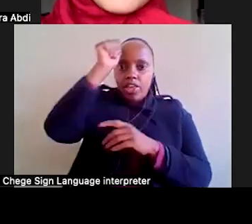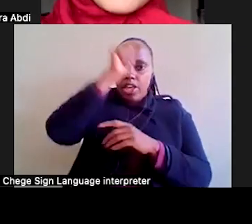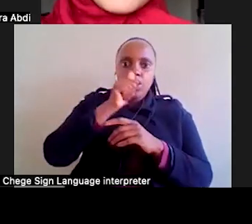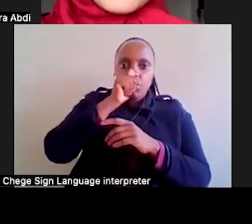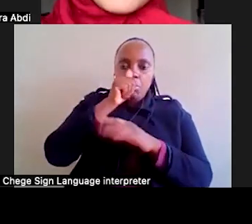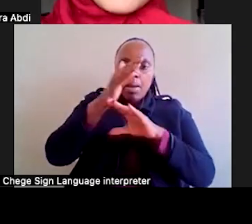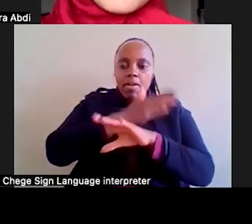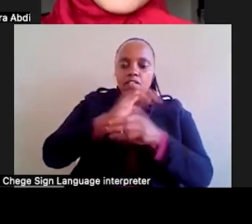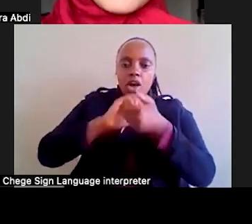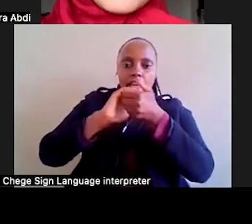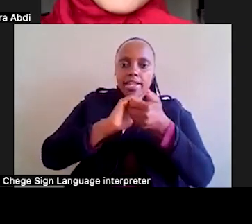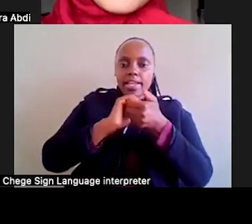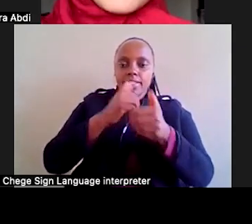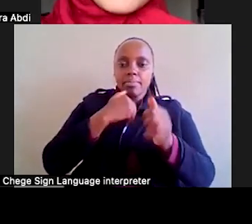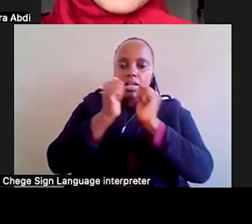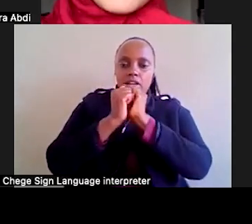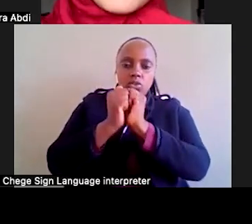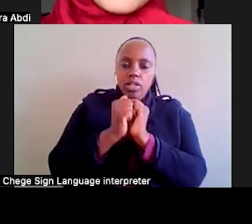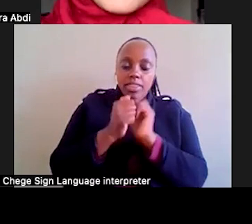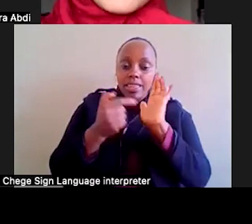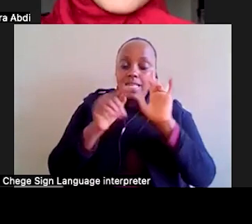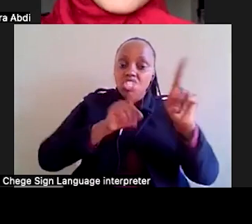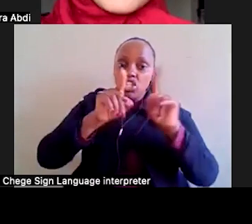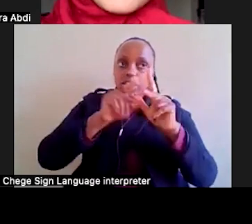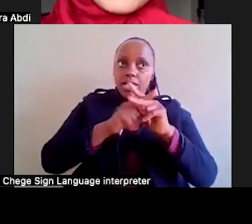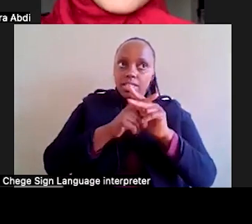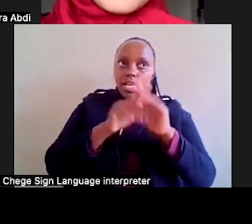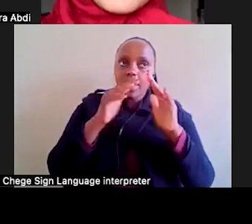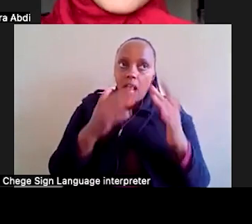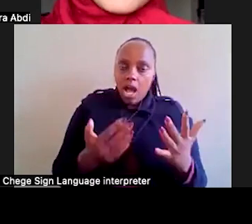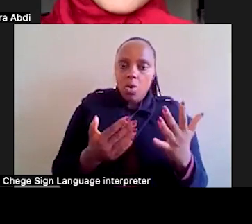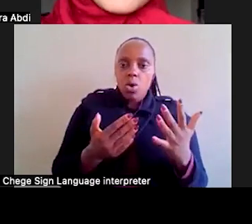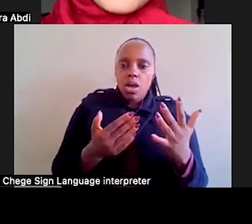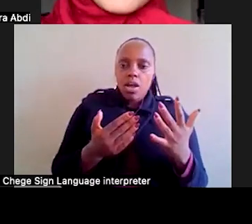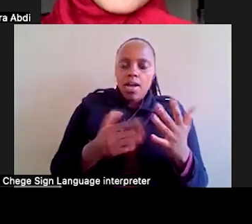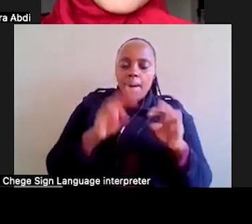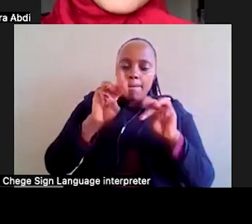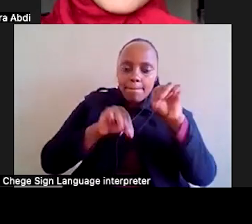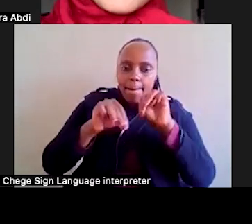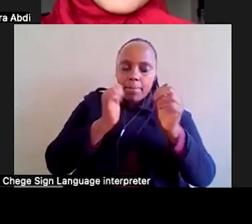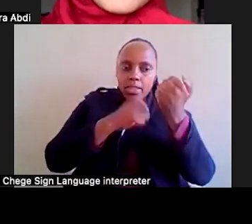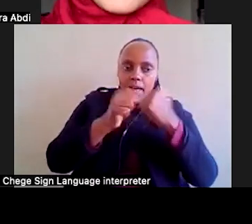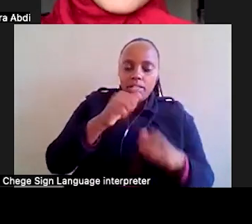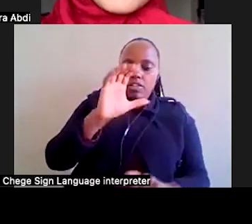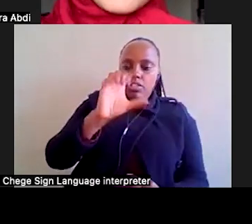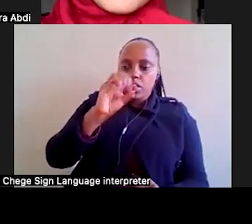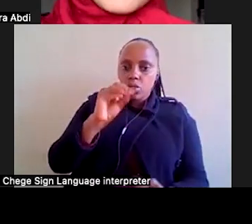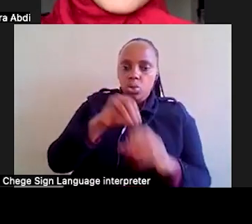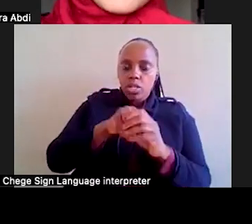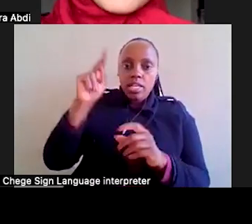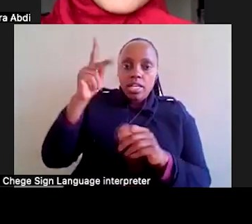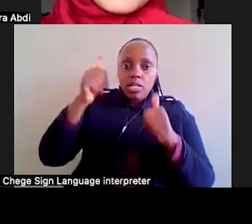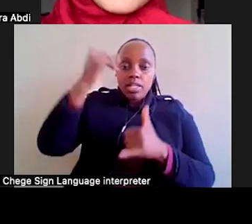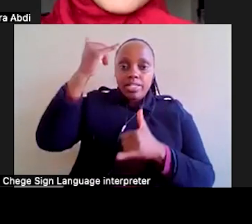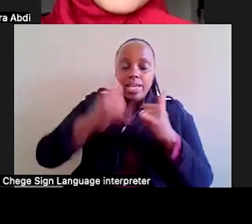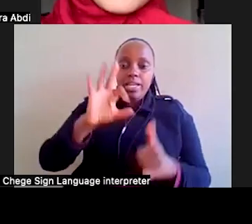some engagement with them. And so the journey started by mapping the active CSOs in Kenya that are ending